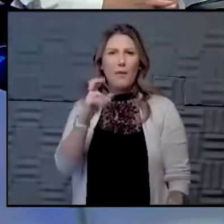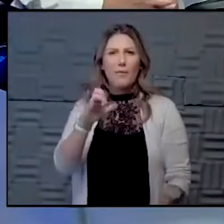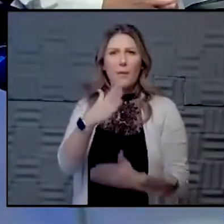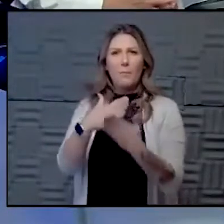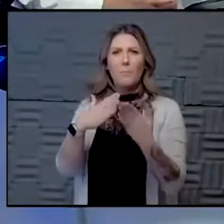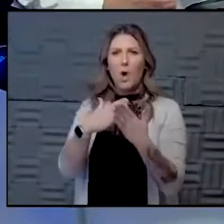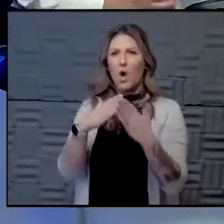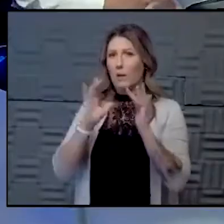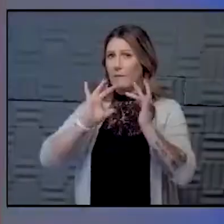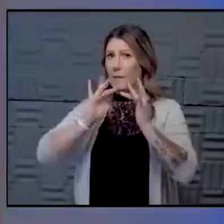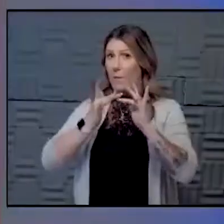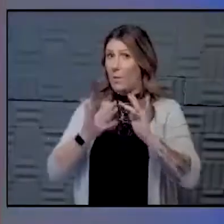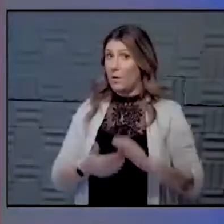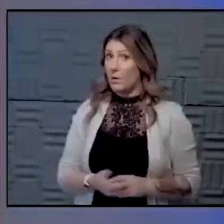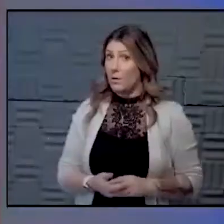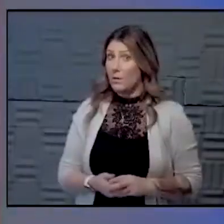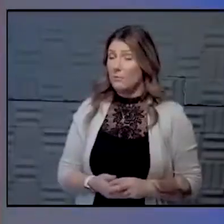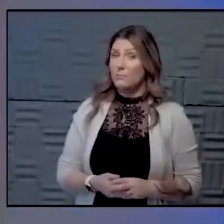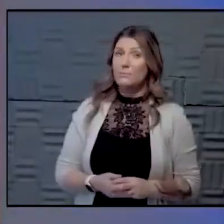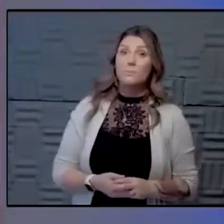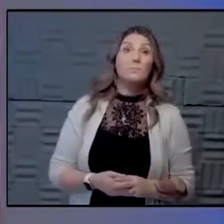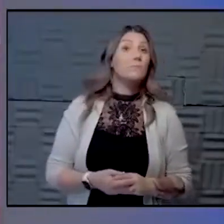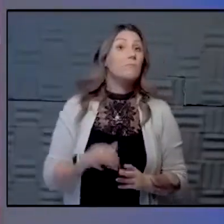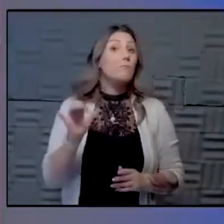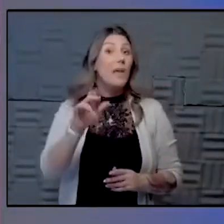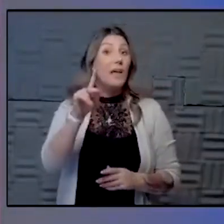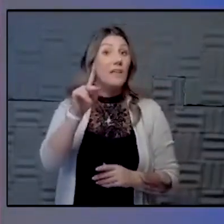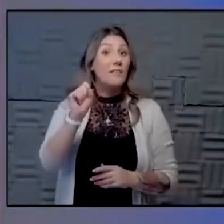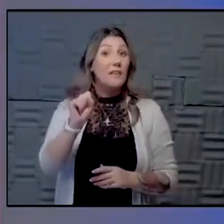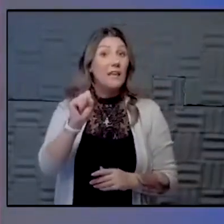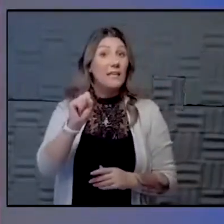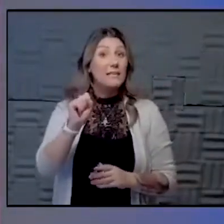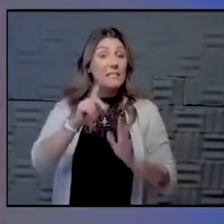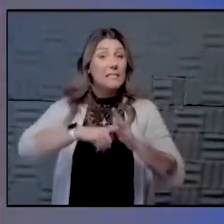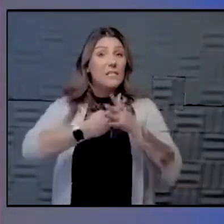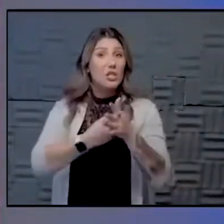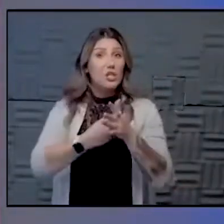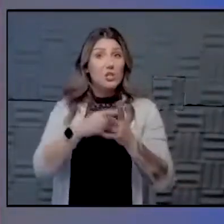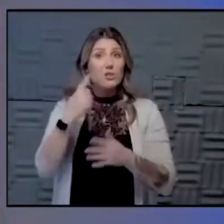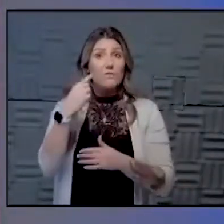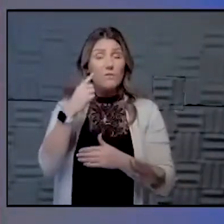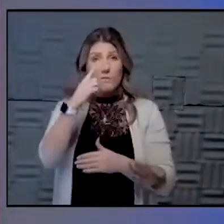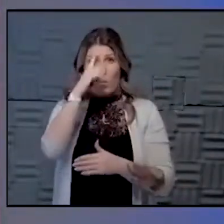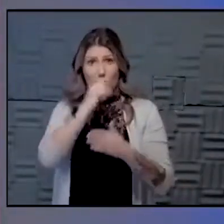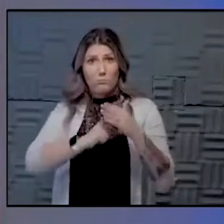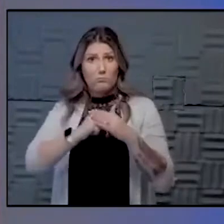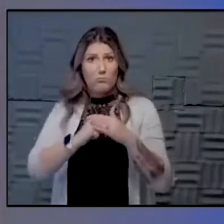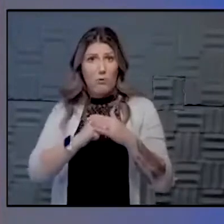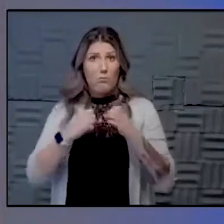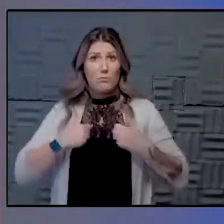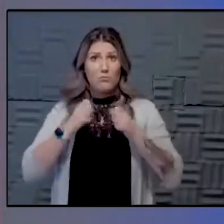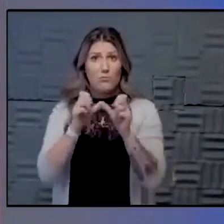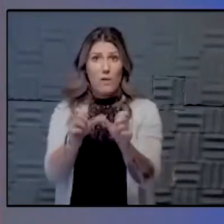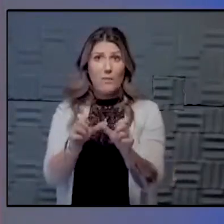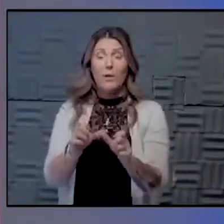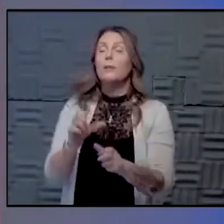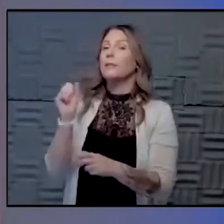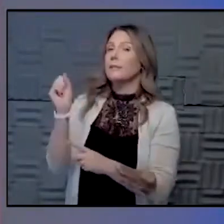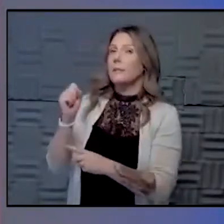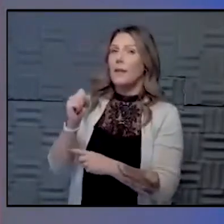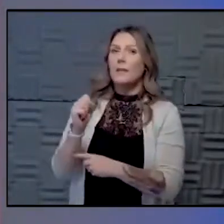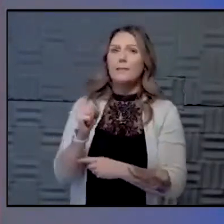the network? As the Kansas Initiative for Stroke Survival? Yes. Okay. Nikki wants to know,